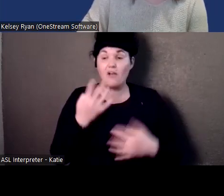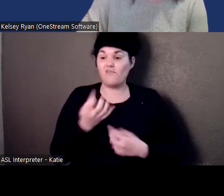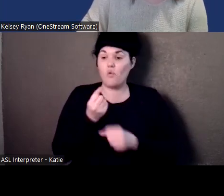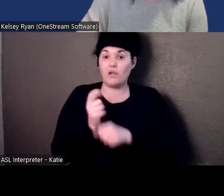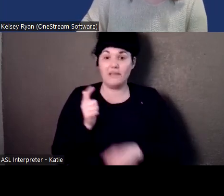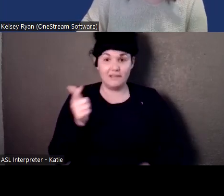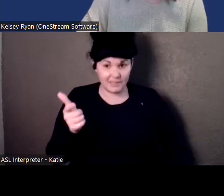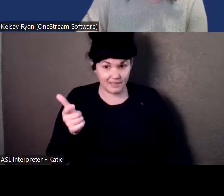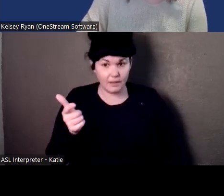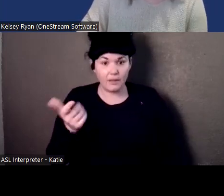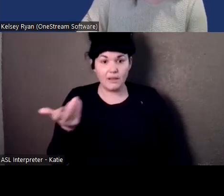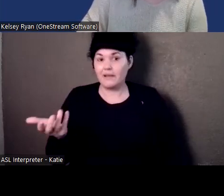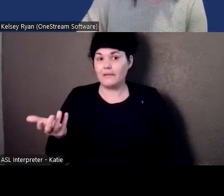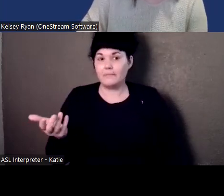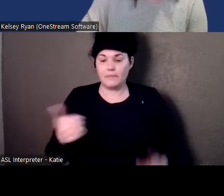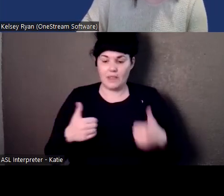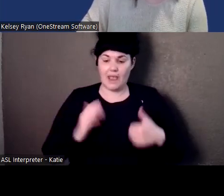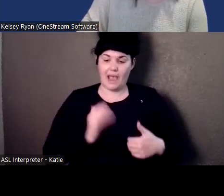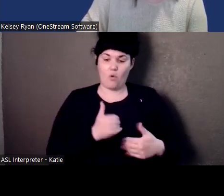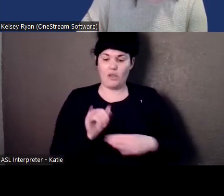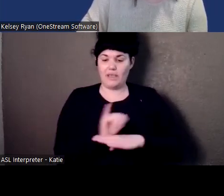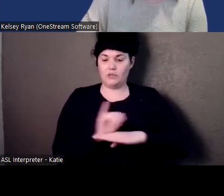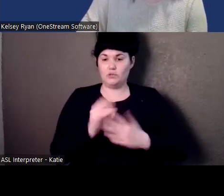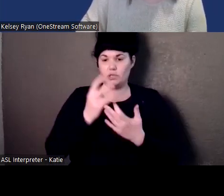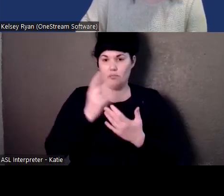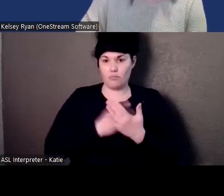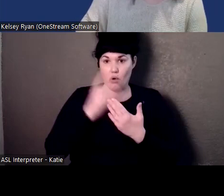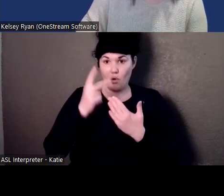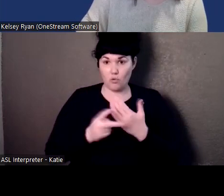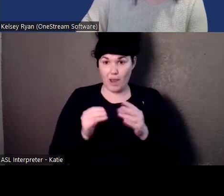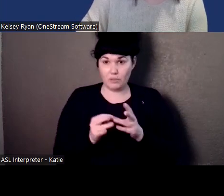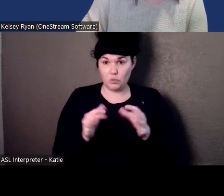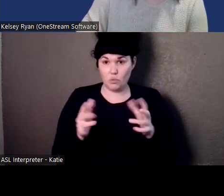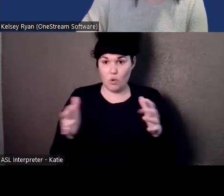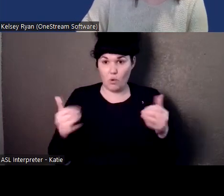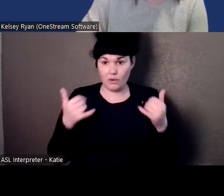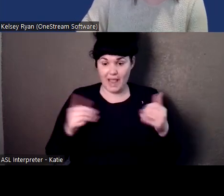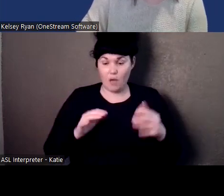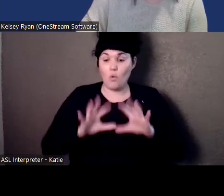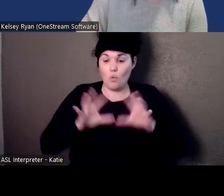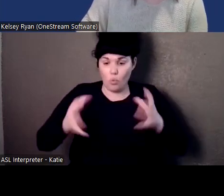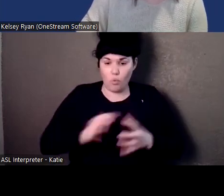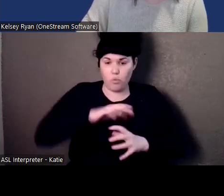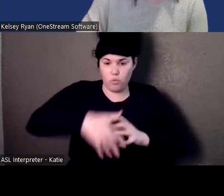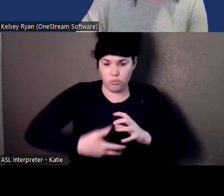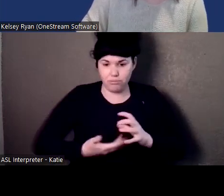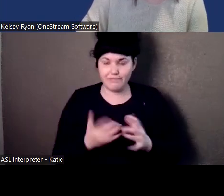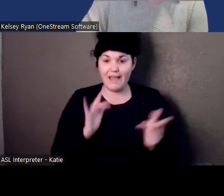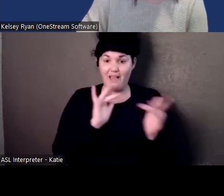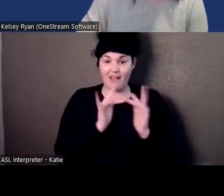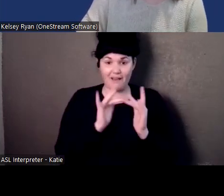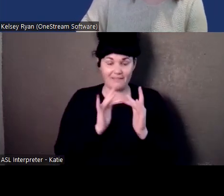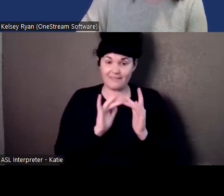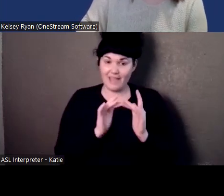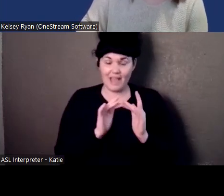road. Our internship program has grown, to a global virtual slash hybrid, I